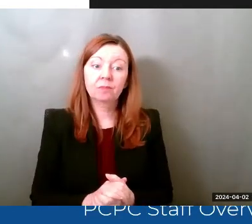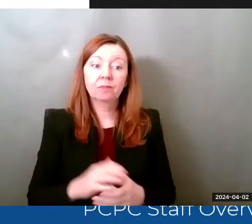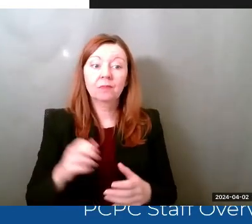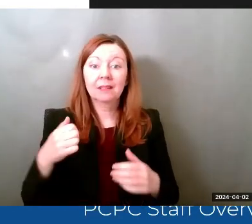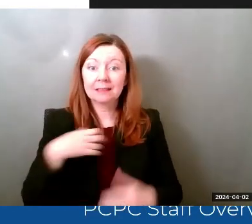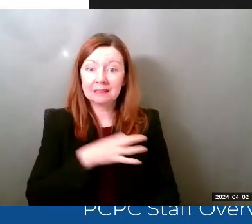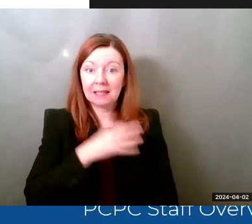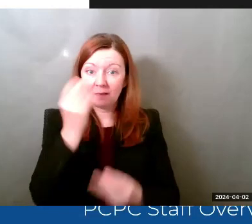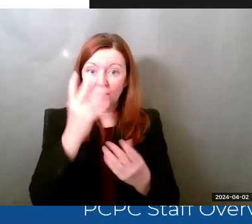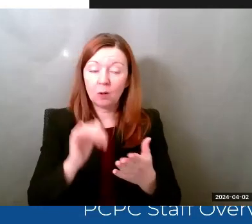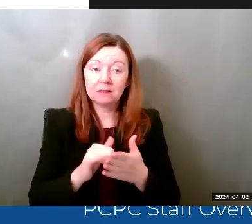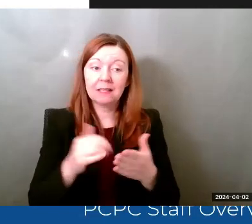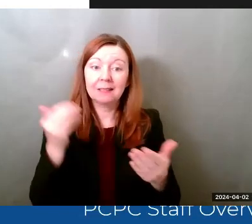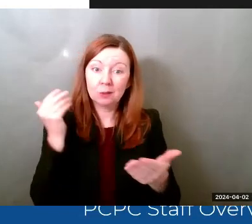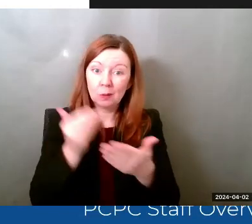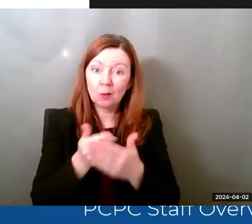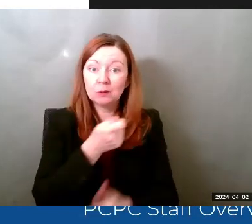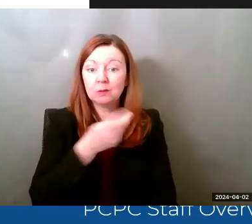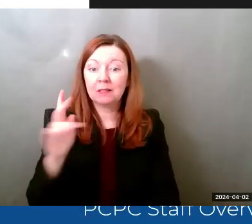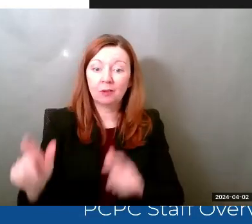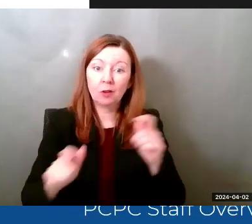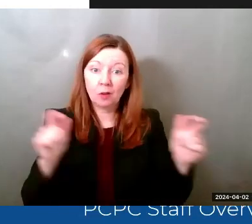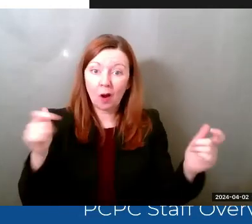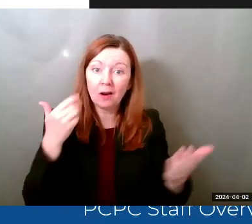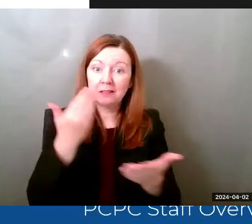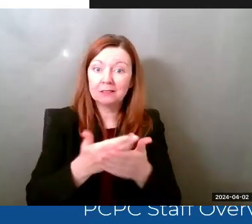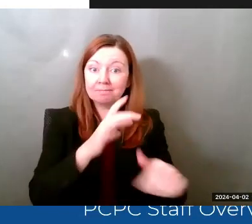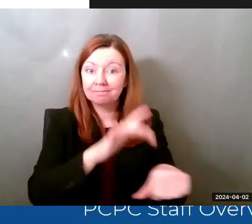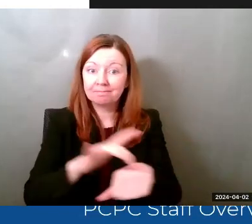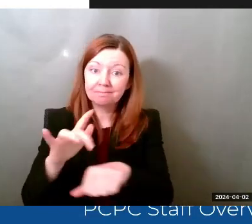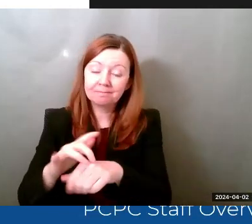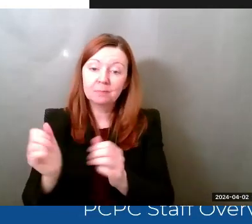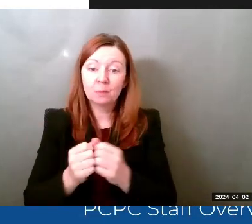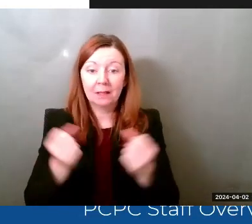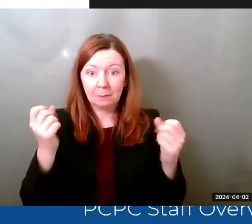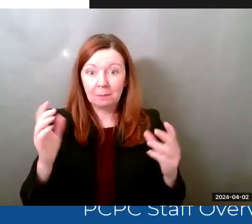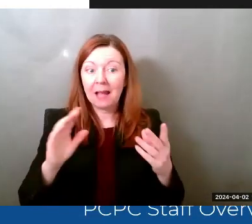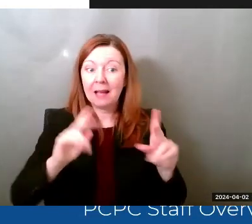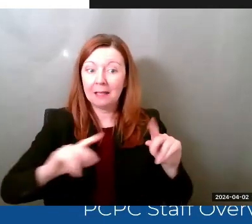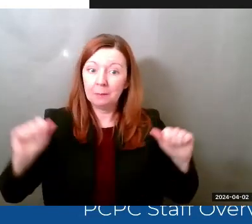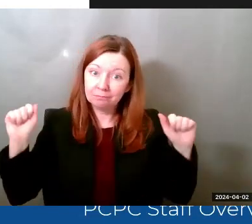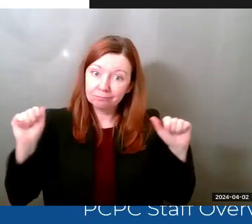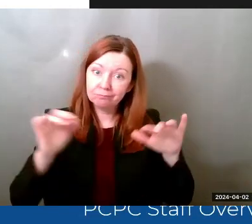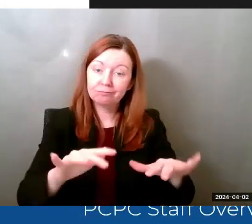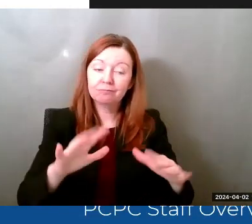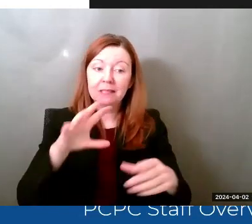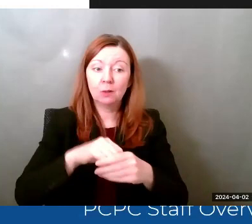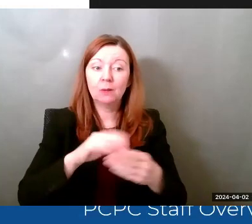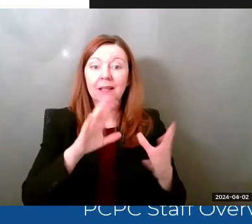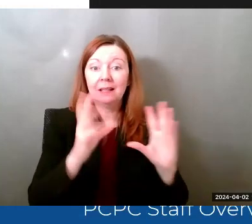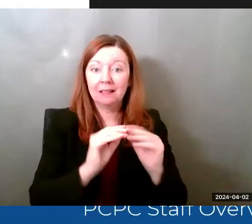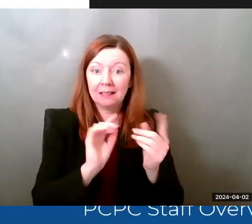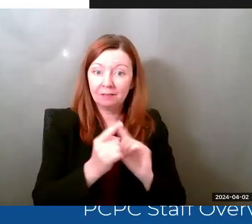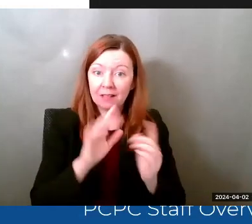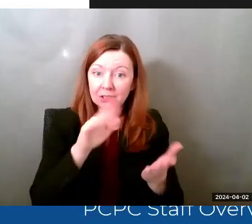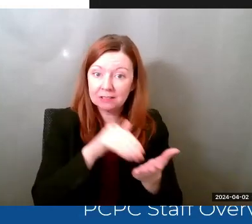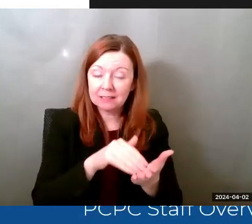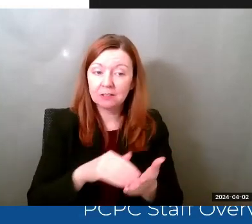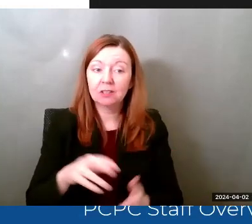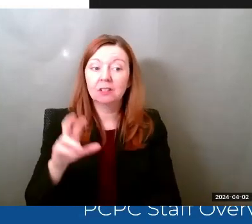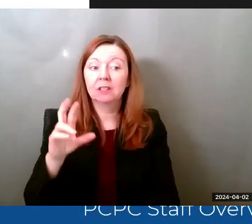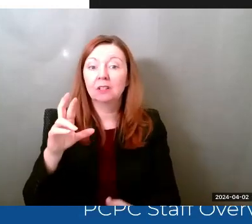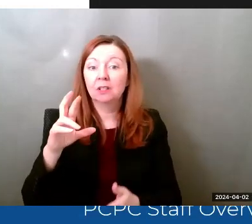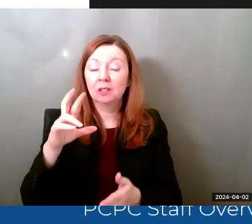Staff notes the site is close to several large destinations with high numbers of people, including the Convention Center, Reading Terminal